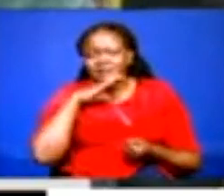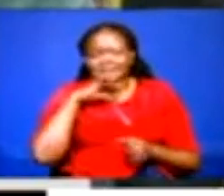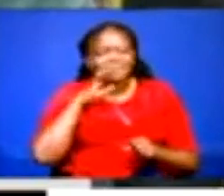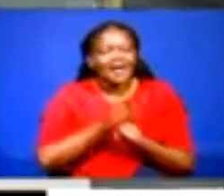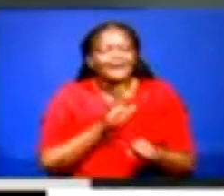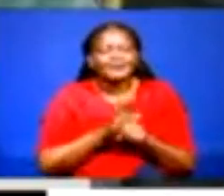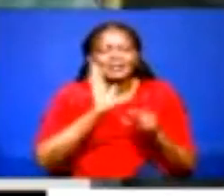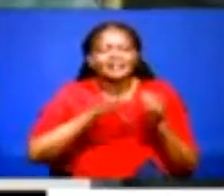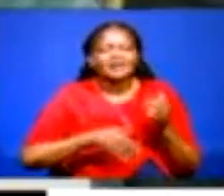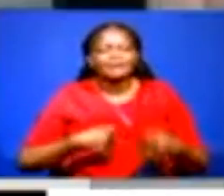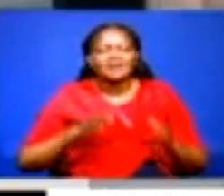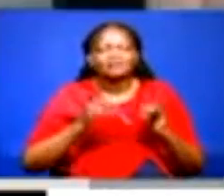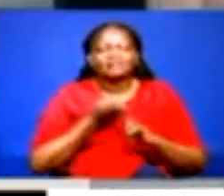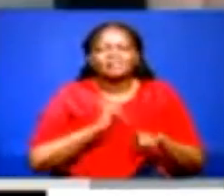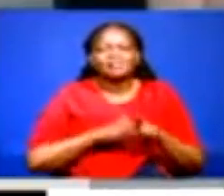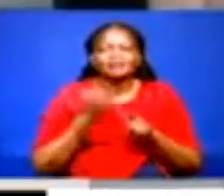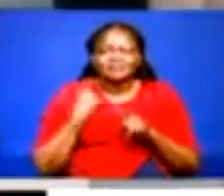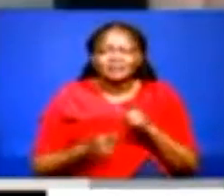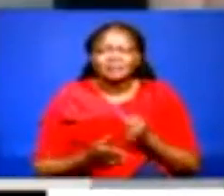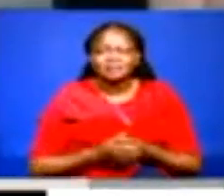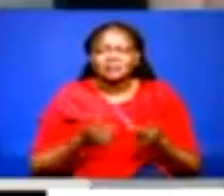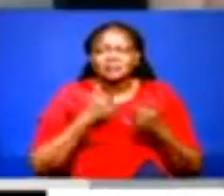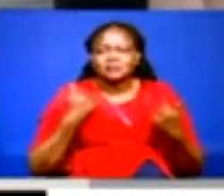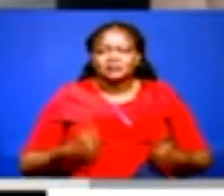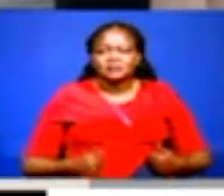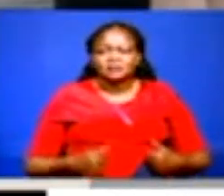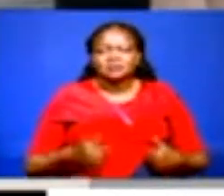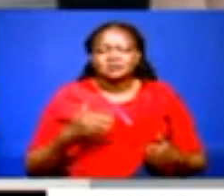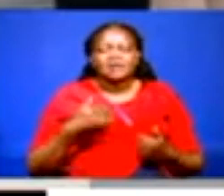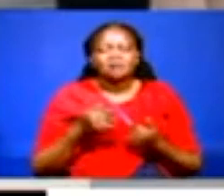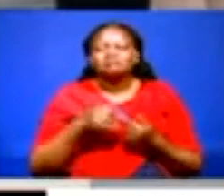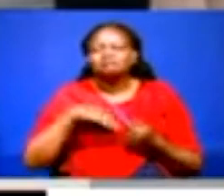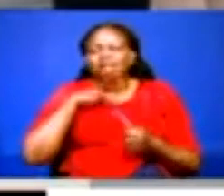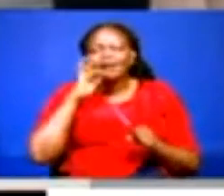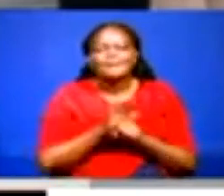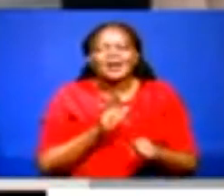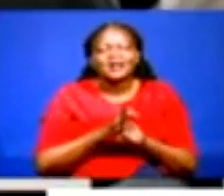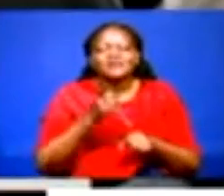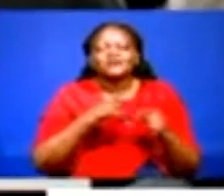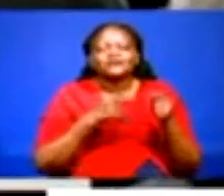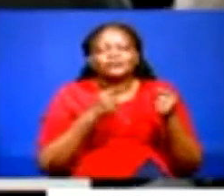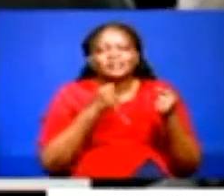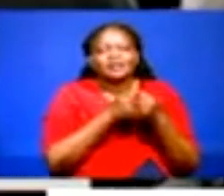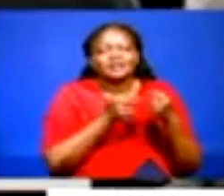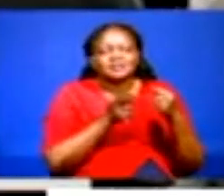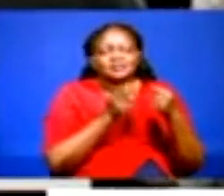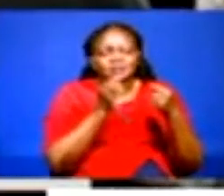for the first time last year. China logged its highest death rate since 1976 at